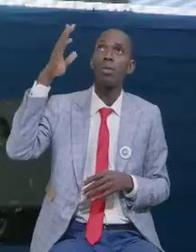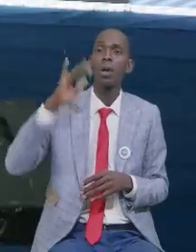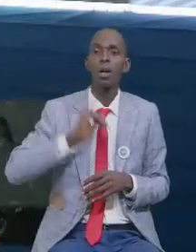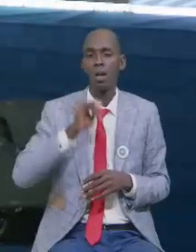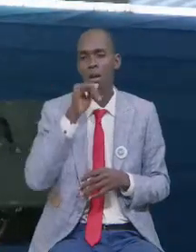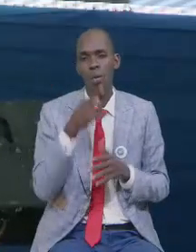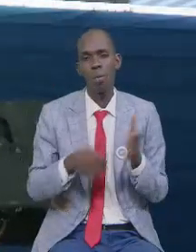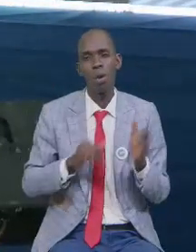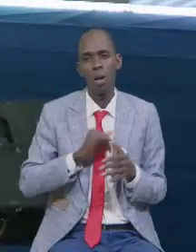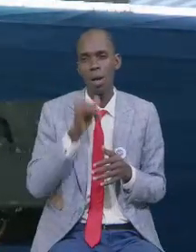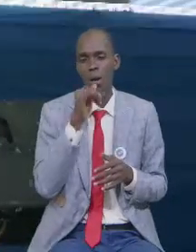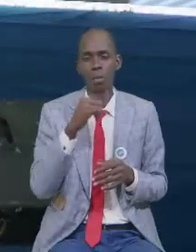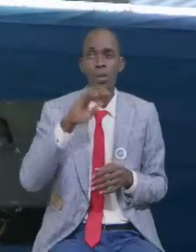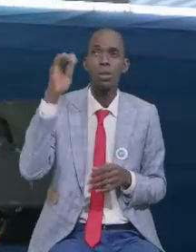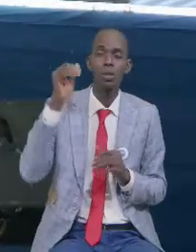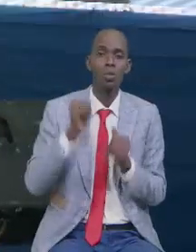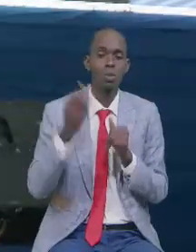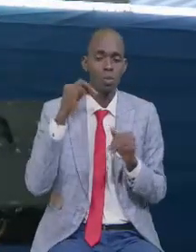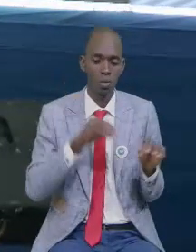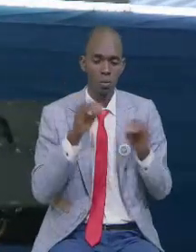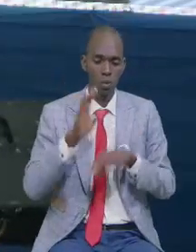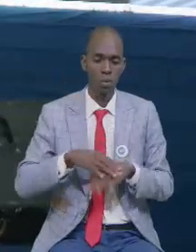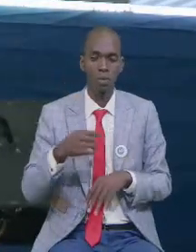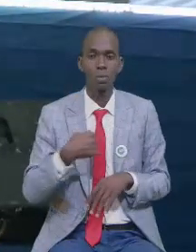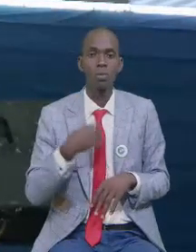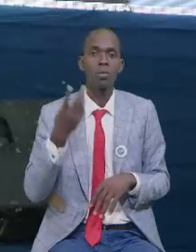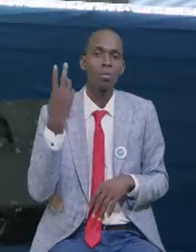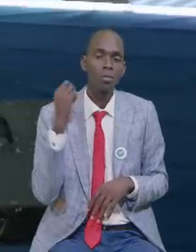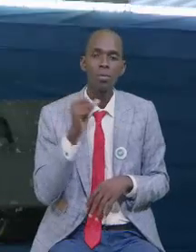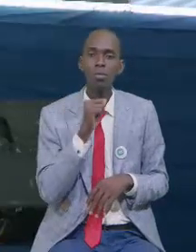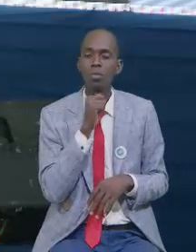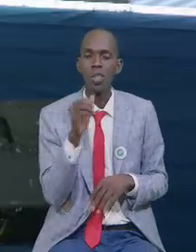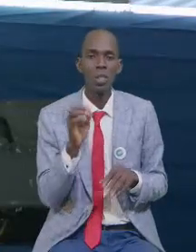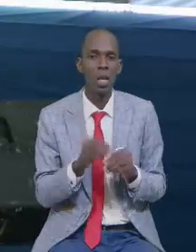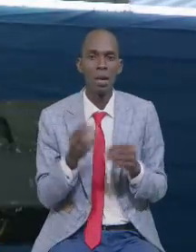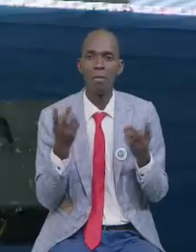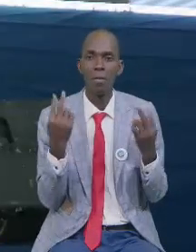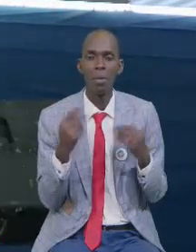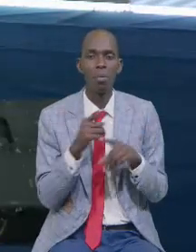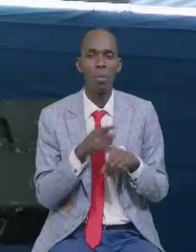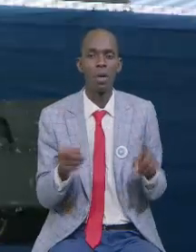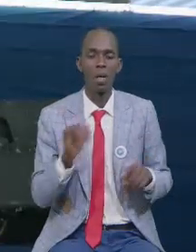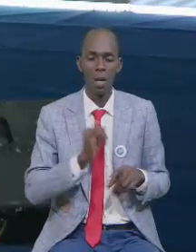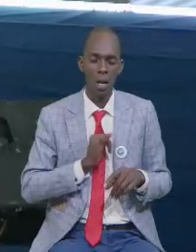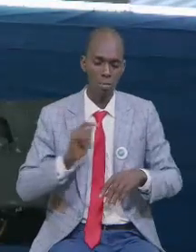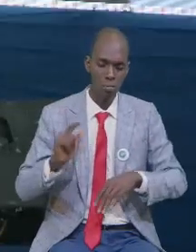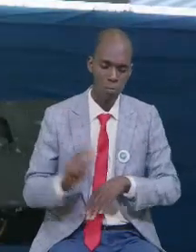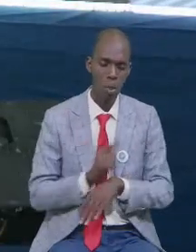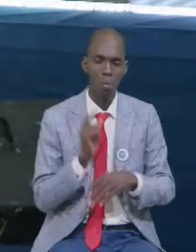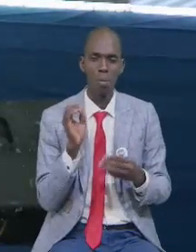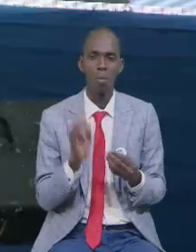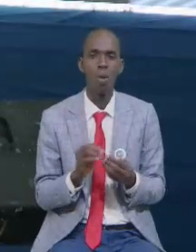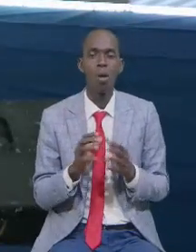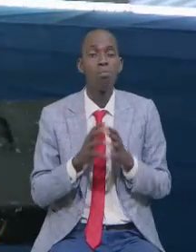which was bestowed upon me was not in vain, but I labored more